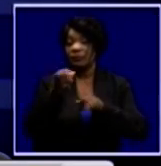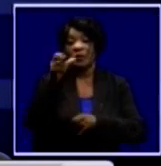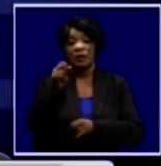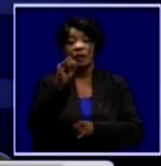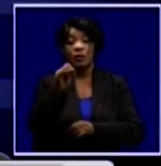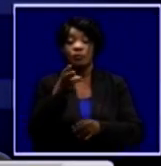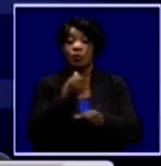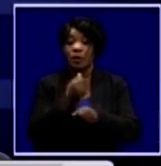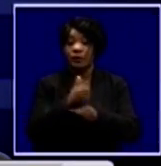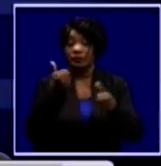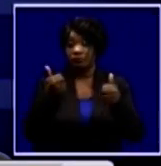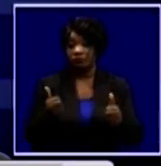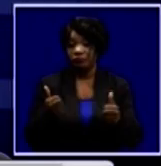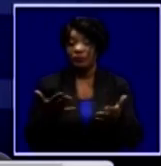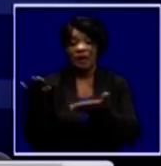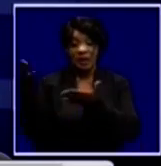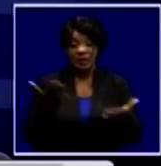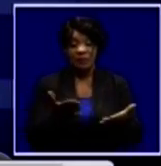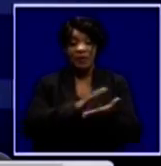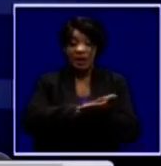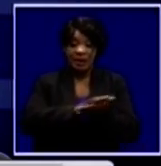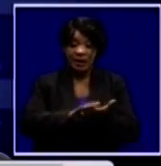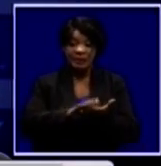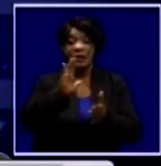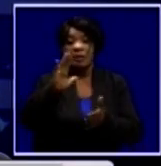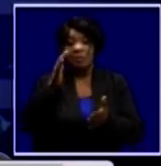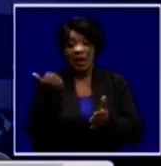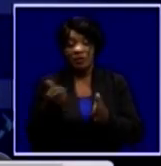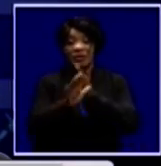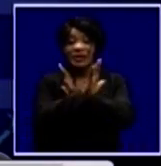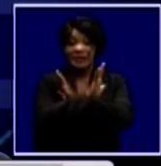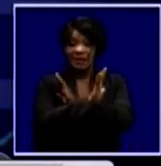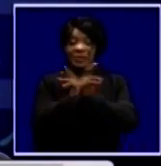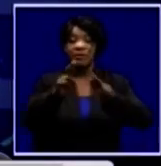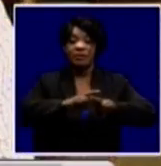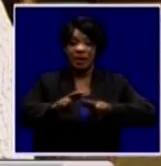SI is working well and has brought sanity back on the Zambian roads.